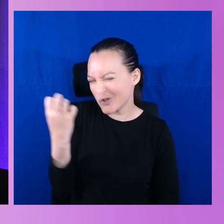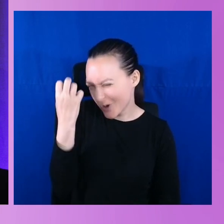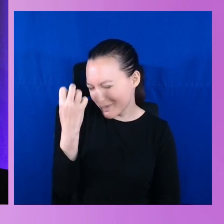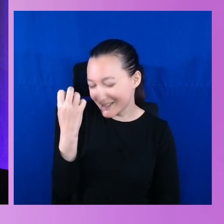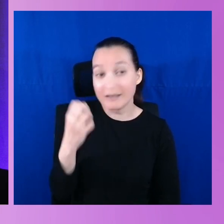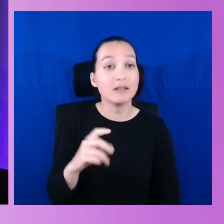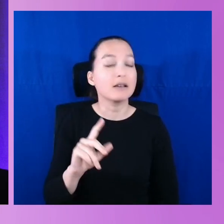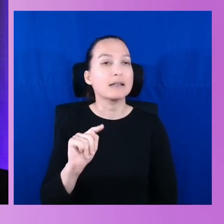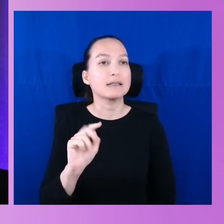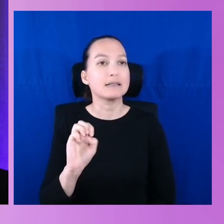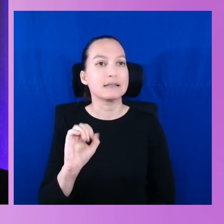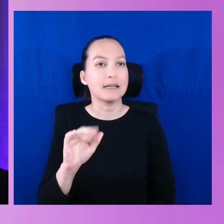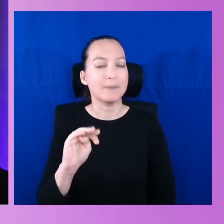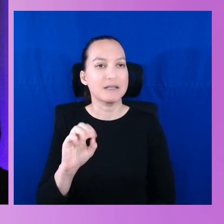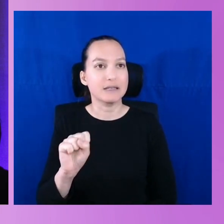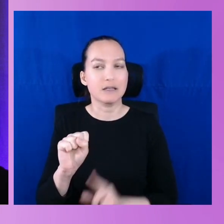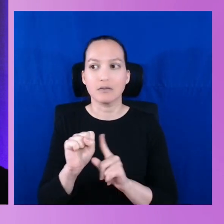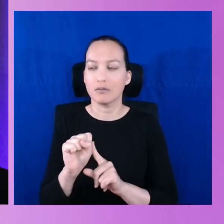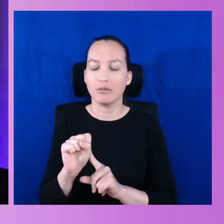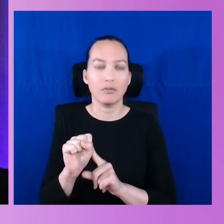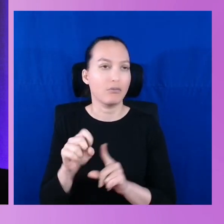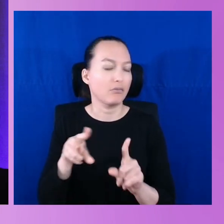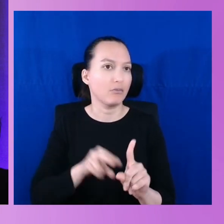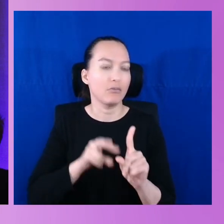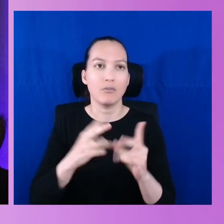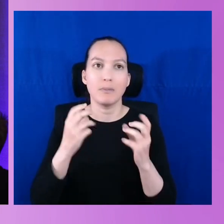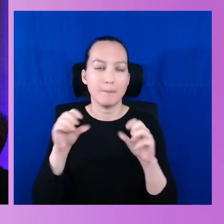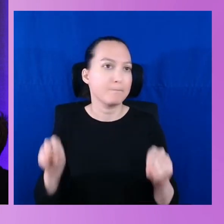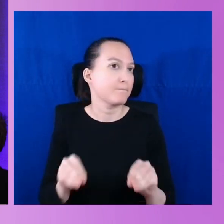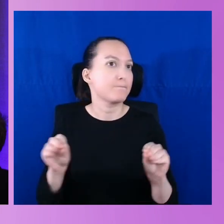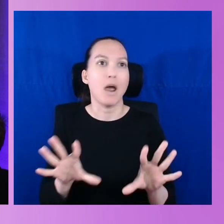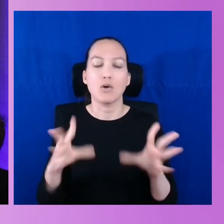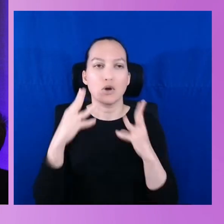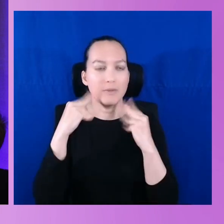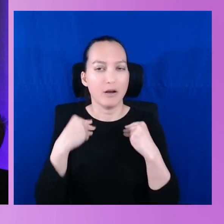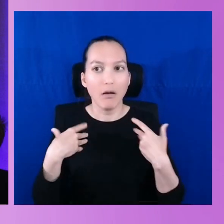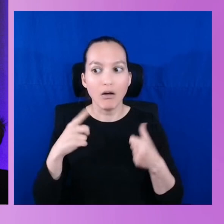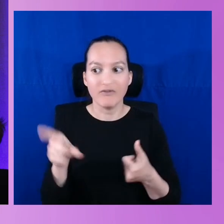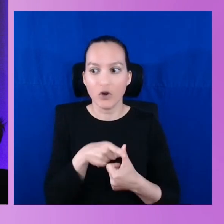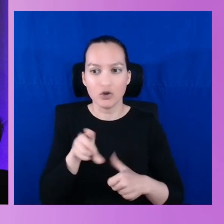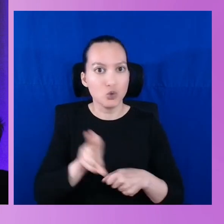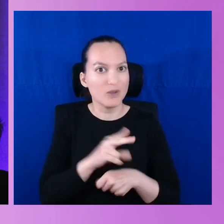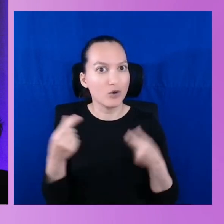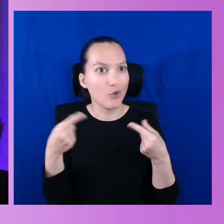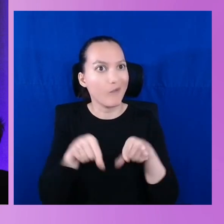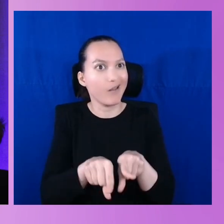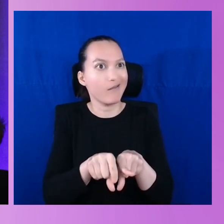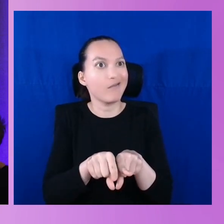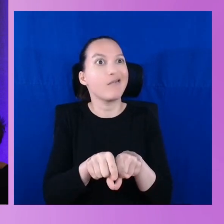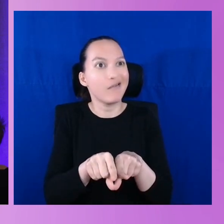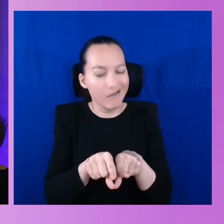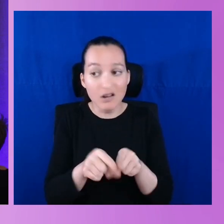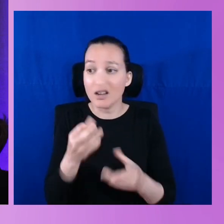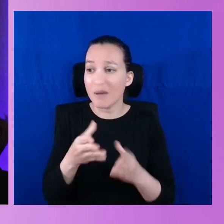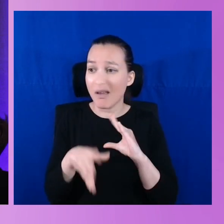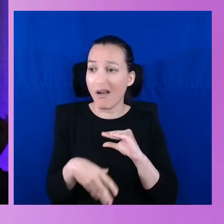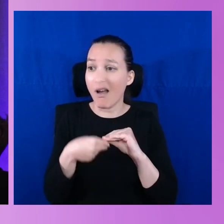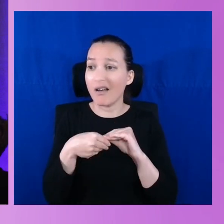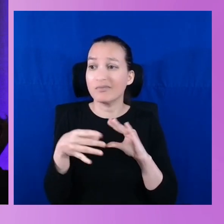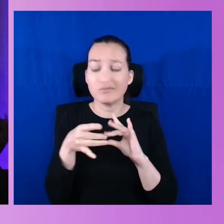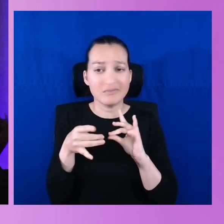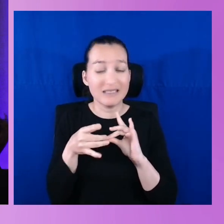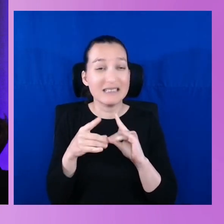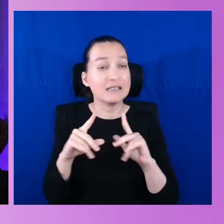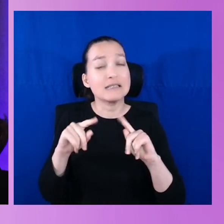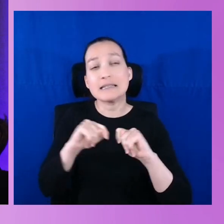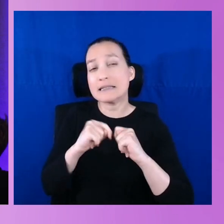those hero magical experiences for so many folks when they first start using Copilot. So I would just say, maybe to add on to what you said, Teams meetings